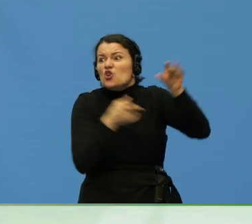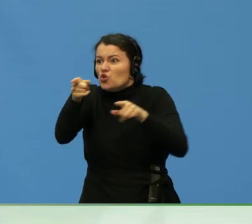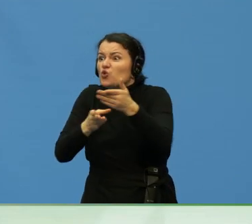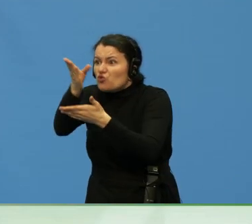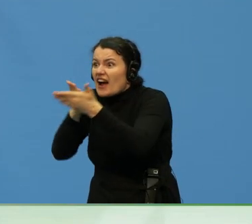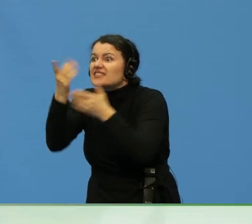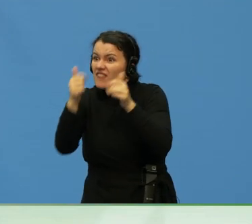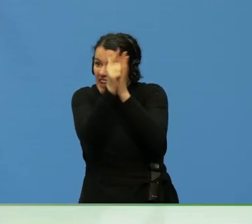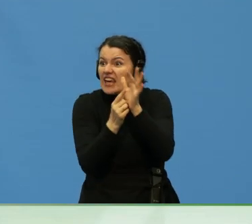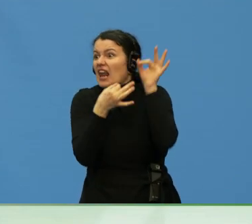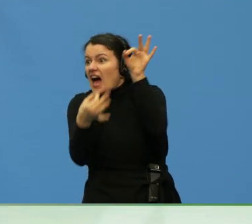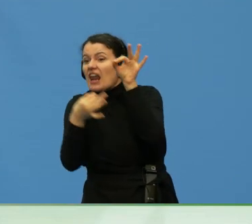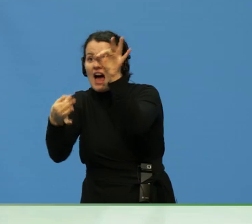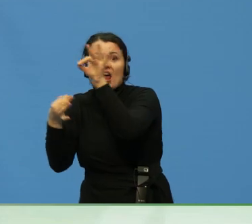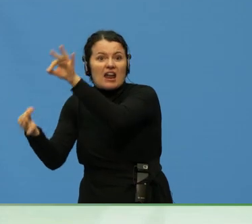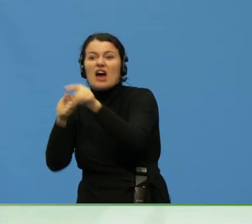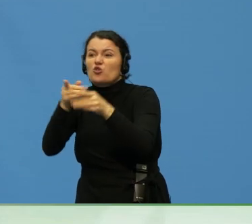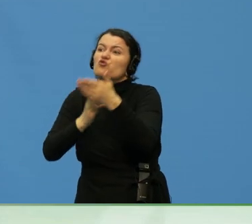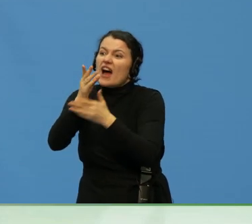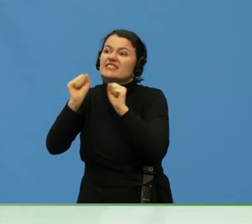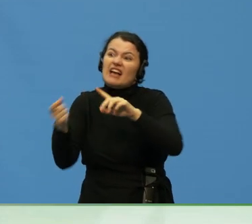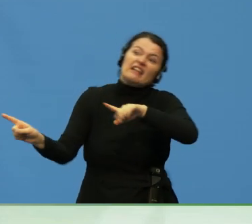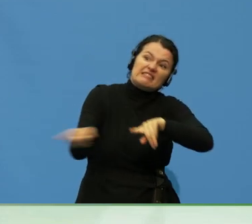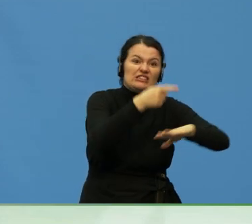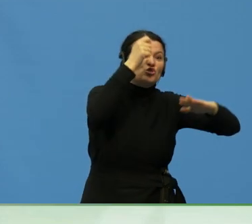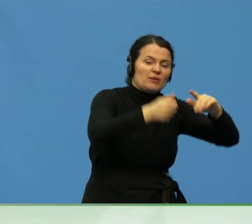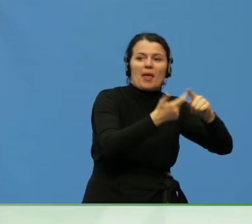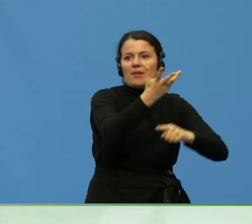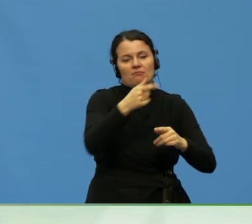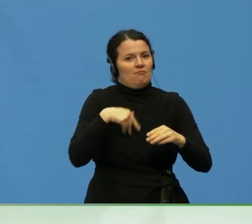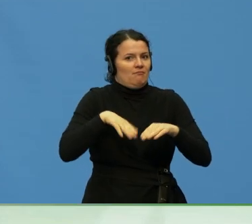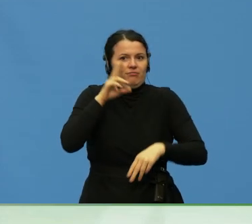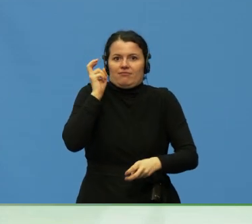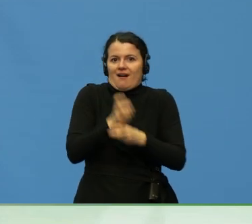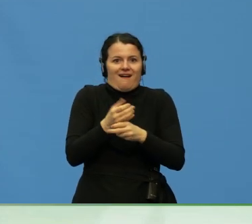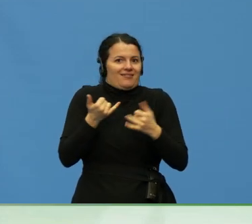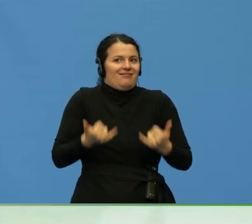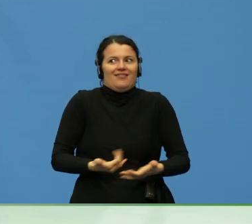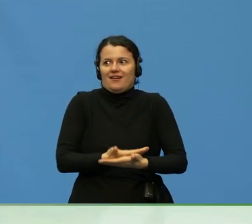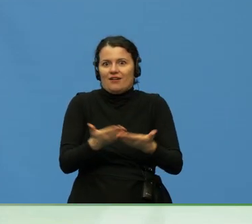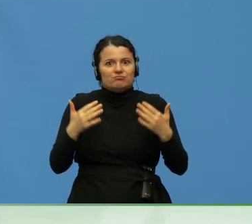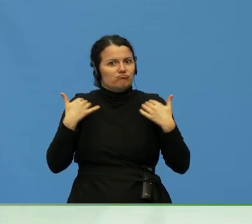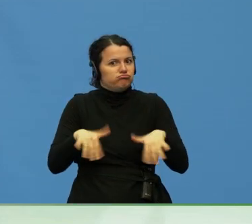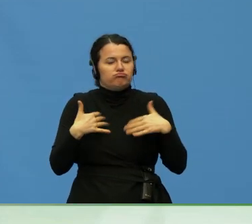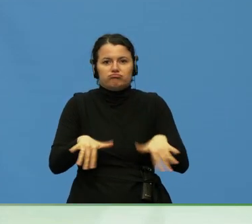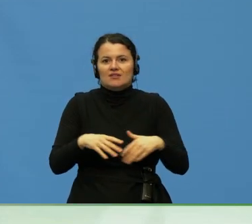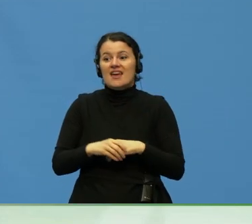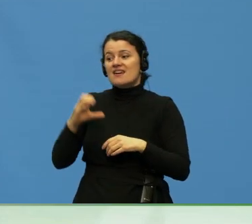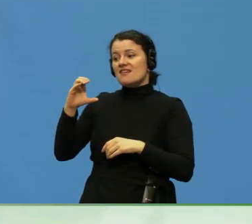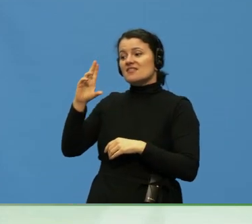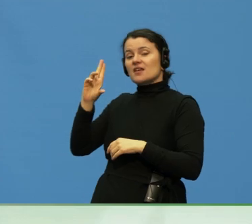those rights can be remedied by the judiciary. And it's far wider than the CRPD talks about